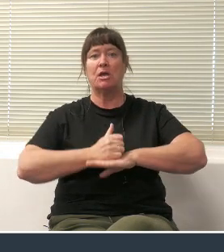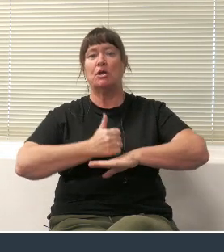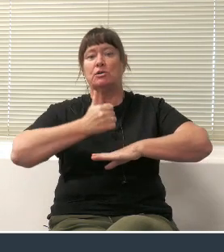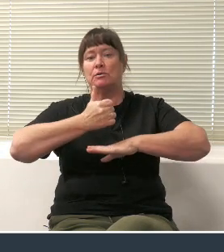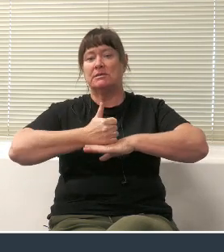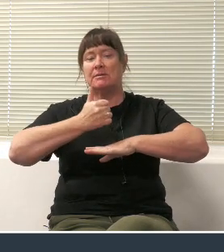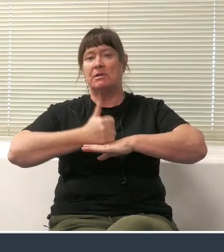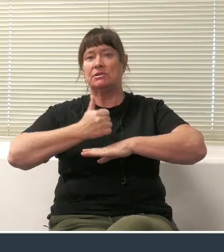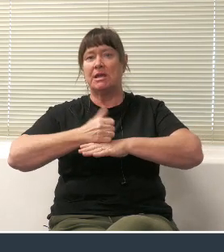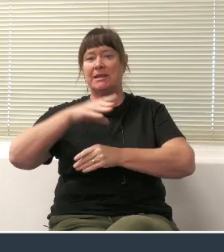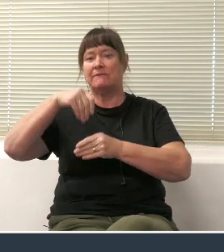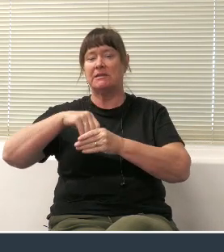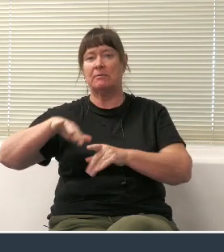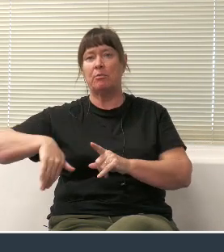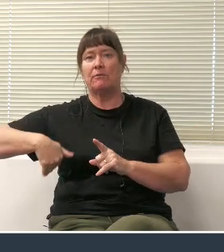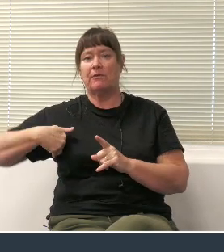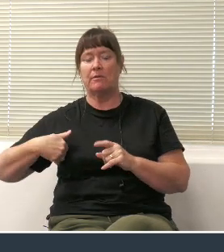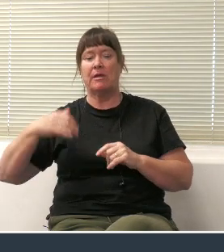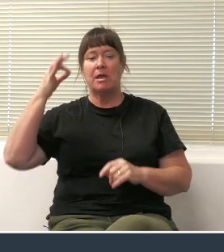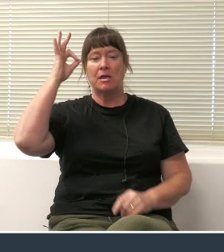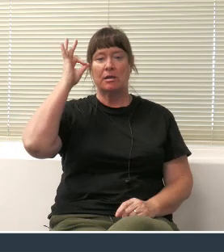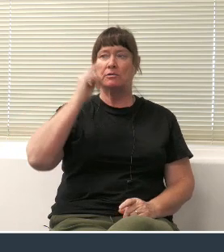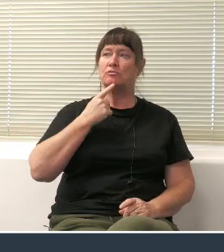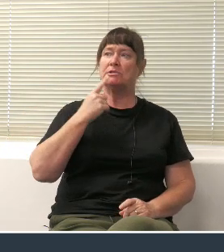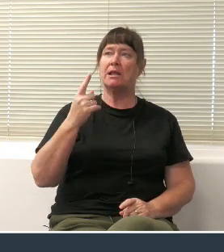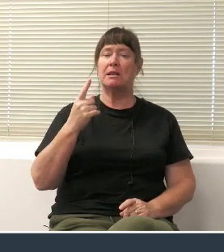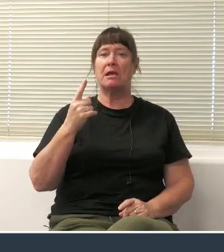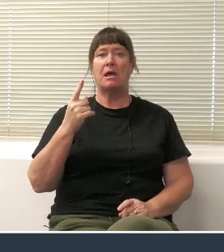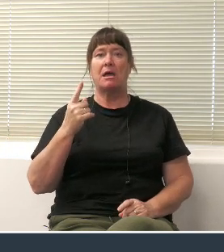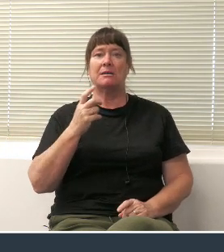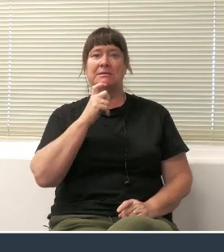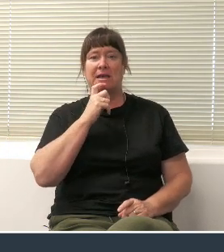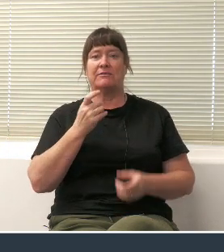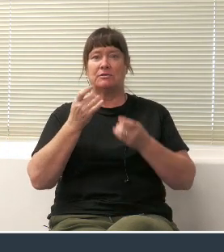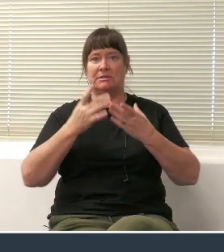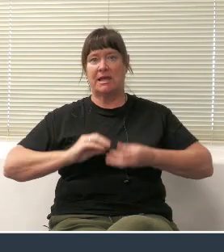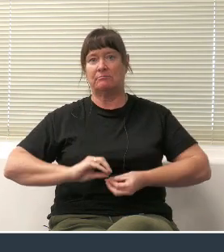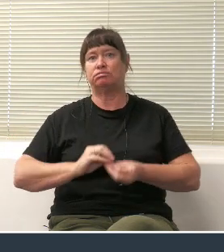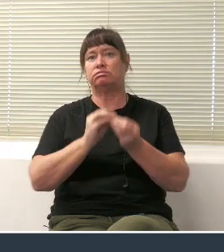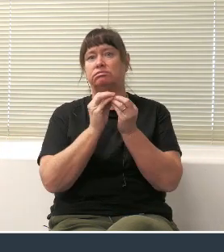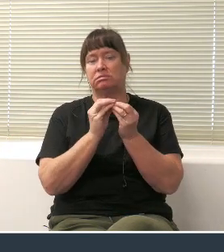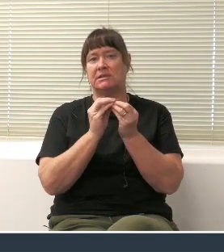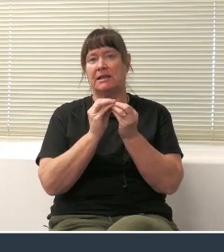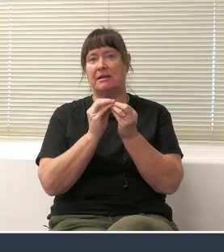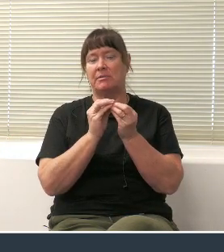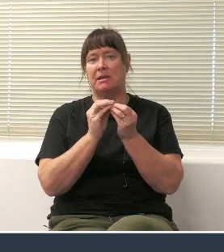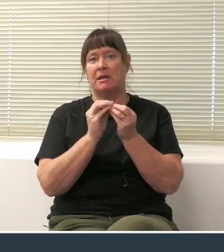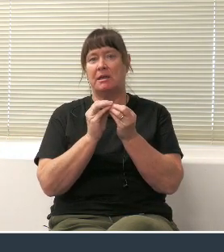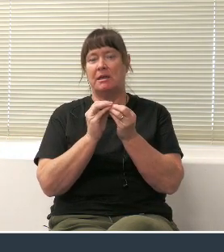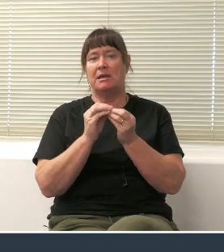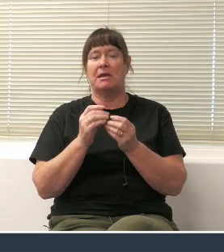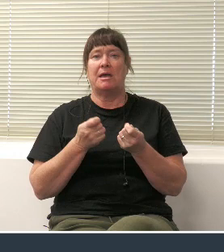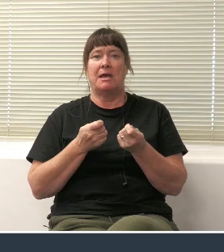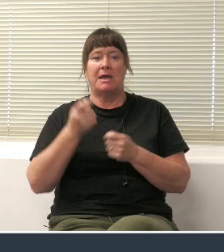investment portfolio, and that council direct officers to begin the process of creating a council-controlled trading organisation